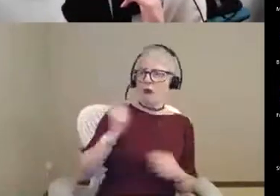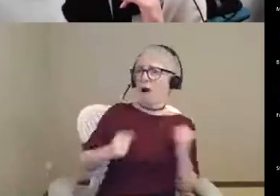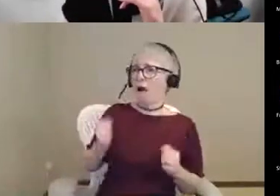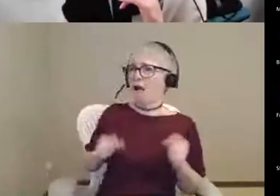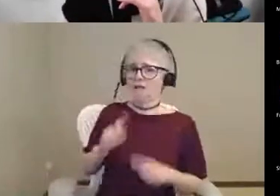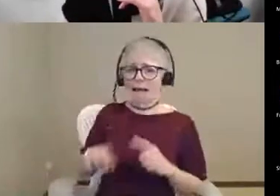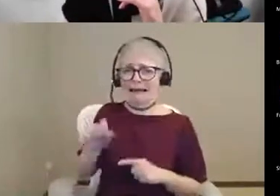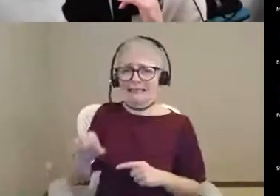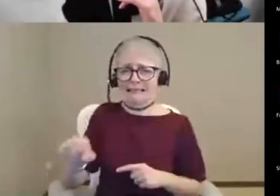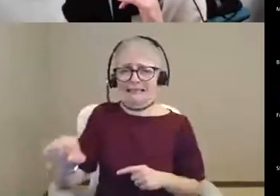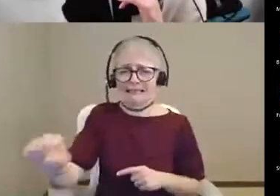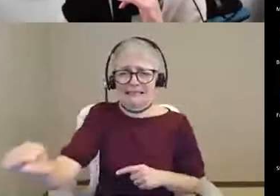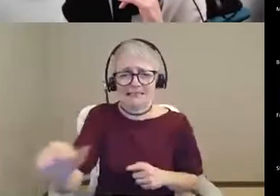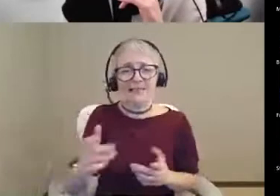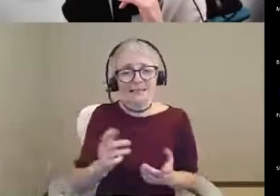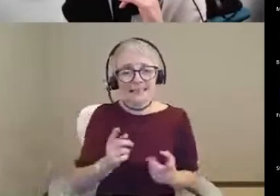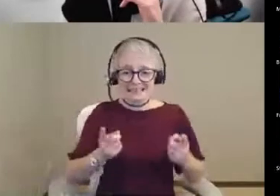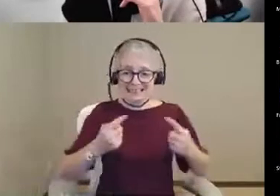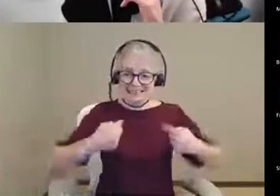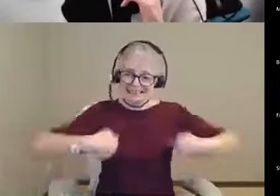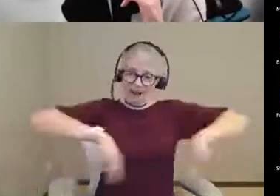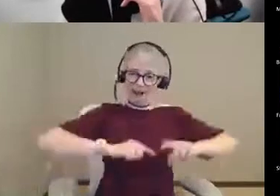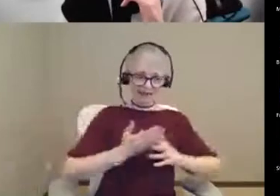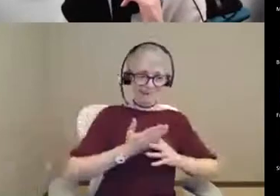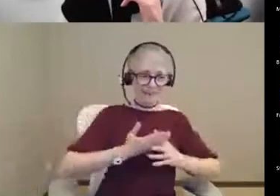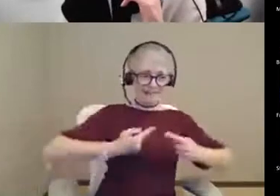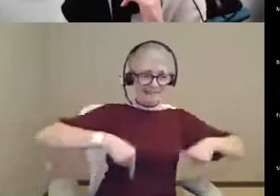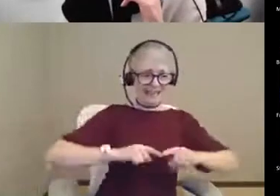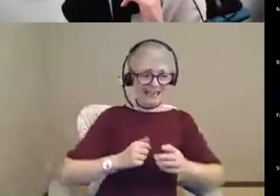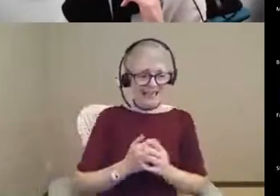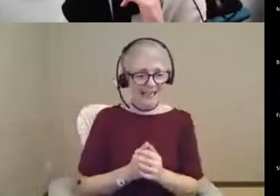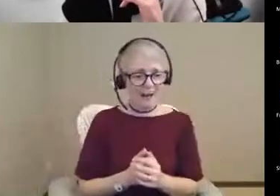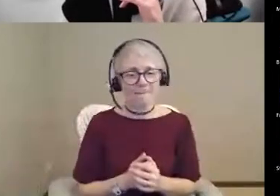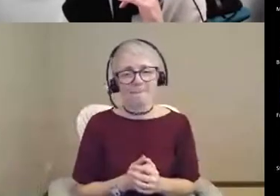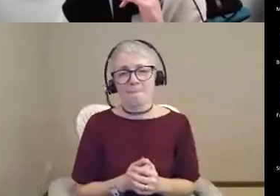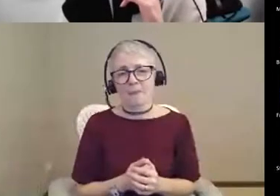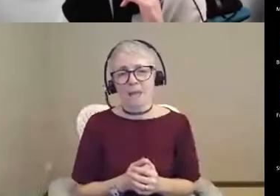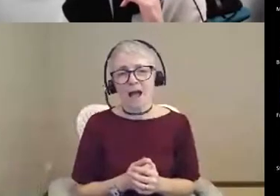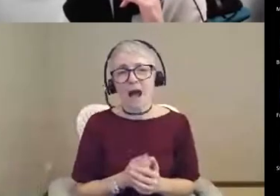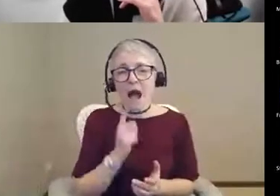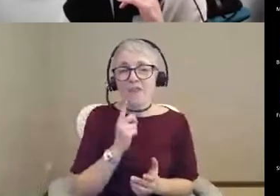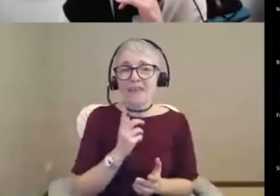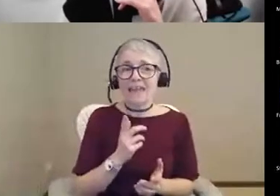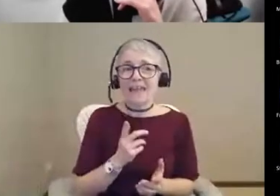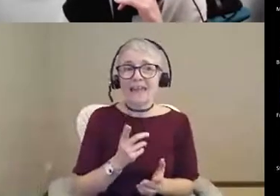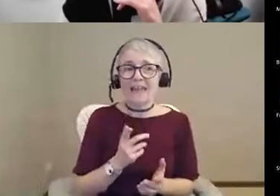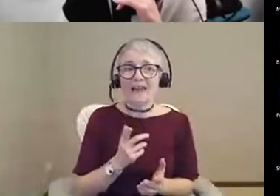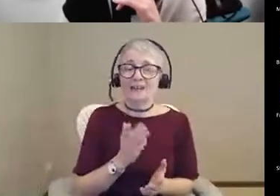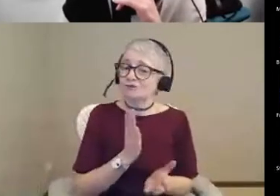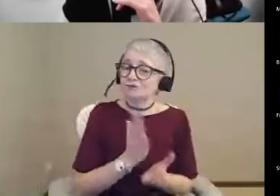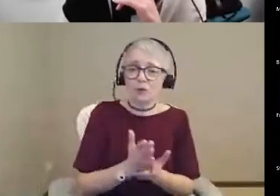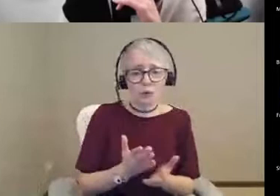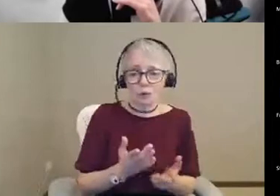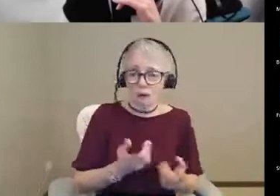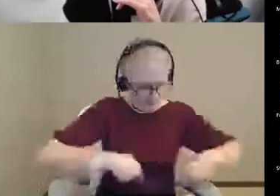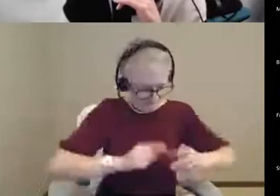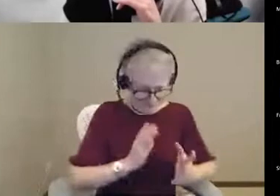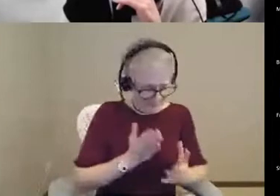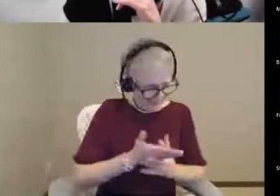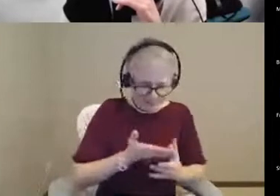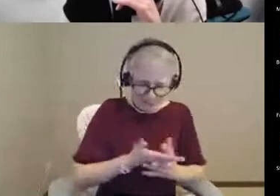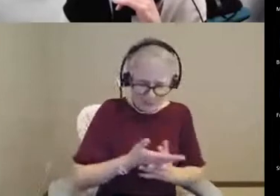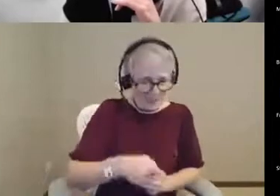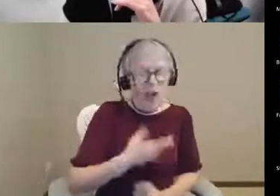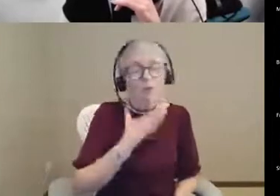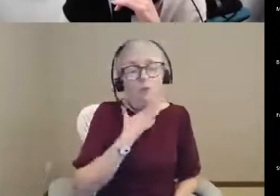the HTML5, the responsive design. And I believe it's very true about accessibility. So the number I wish I